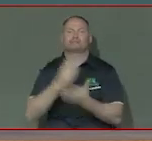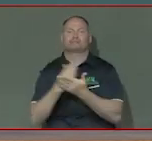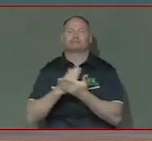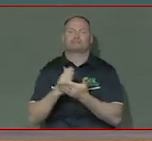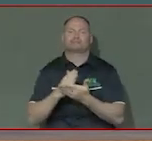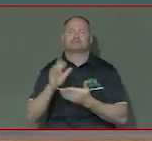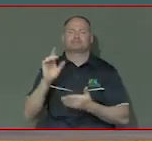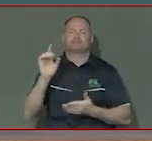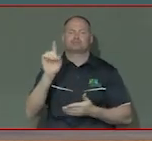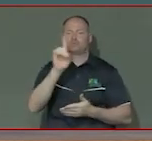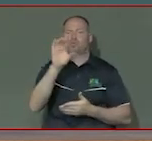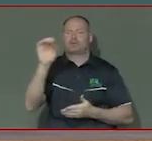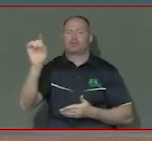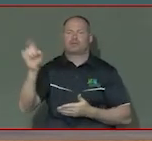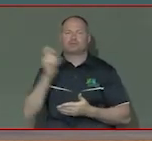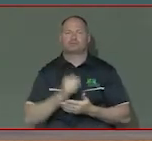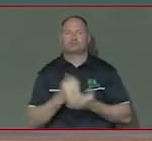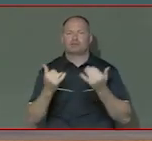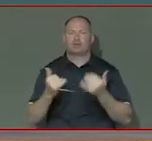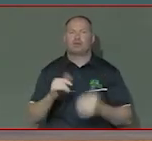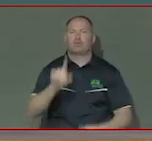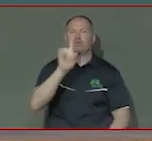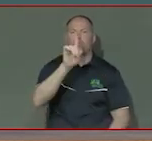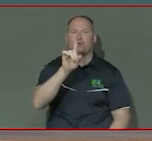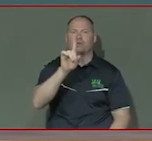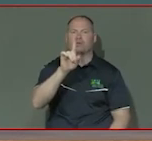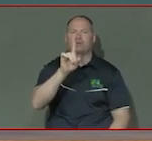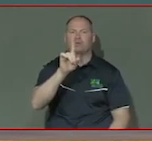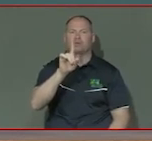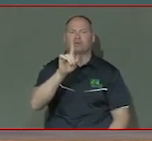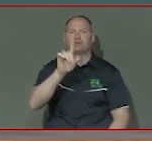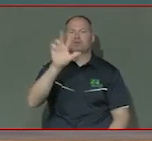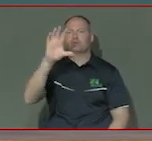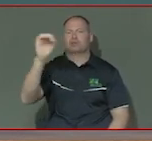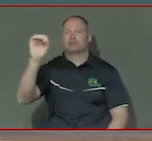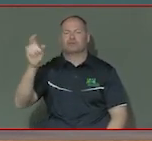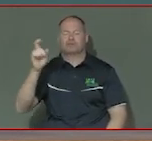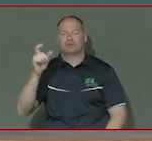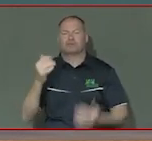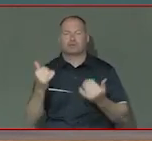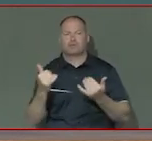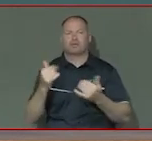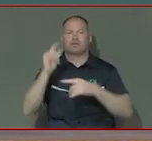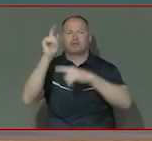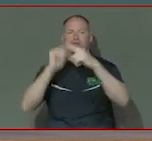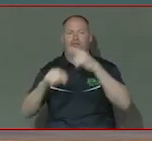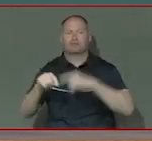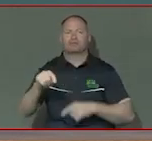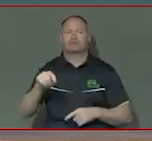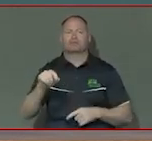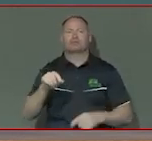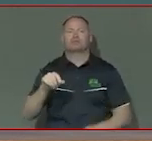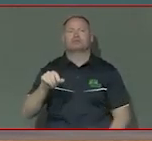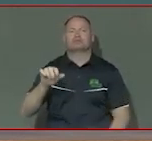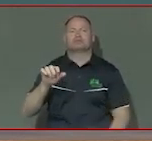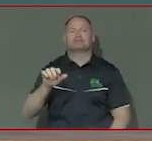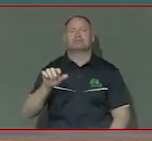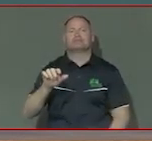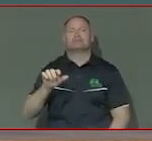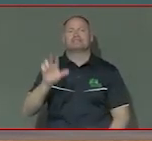you take that 180,000 and divide that by 100,000, we get 18 cents per share. Am